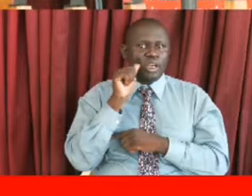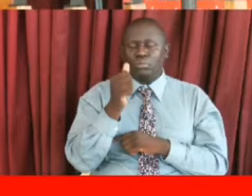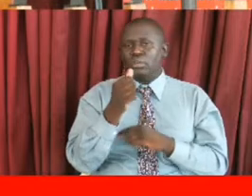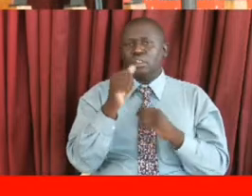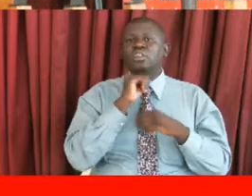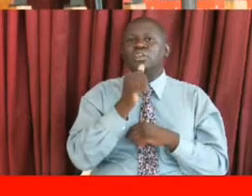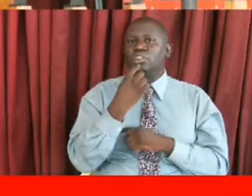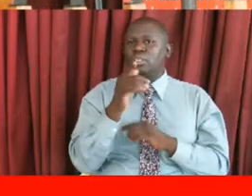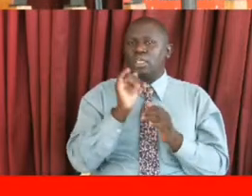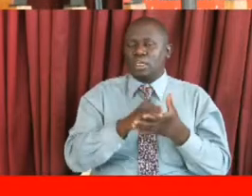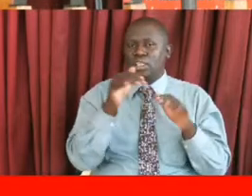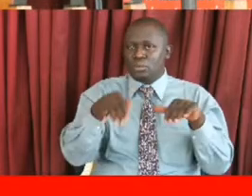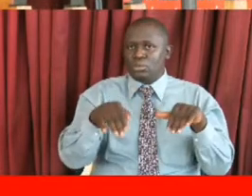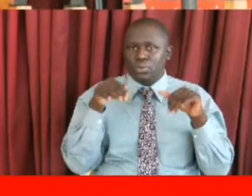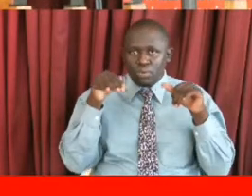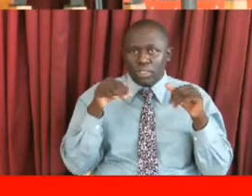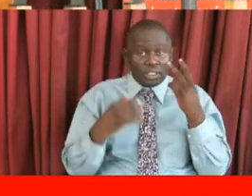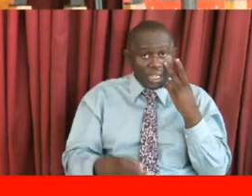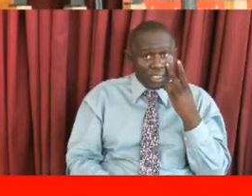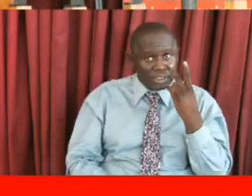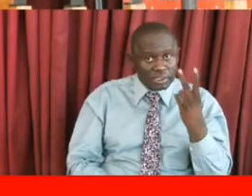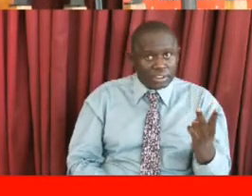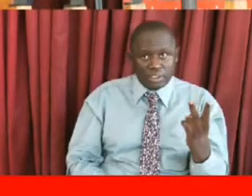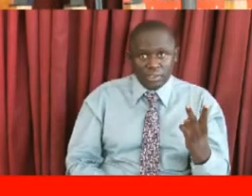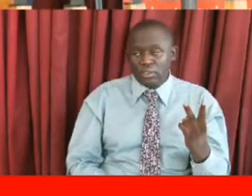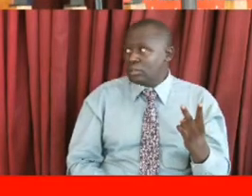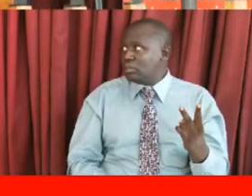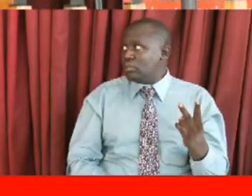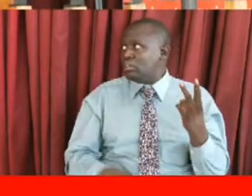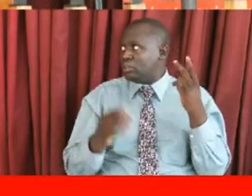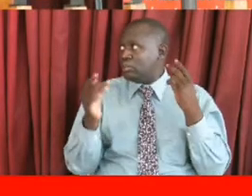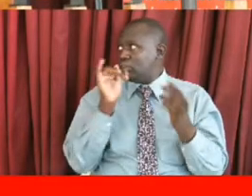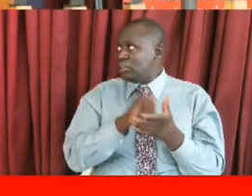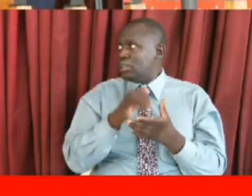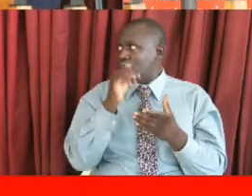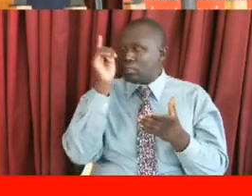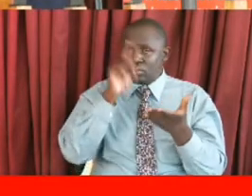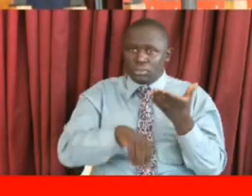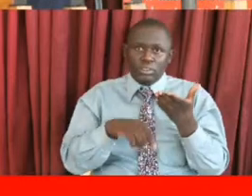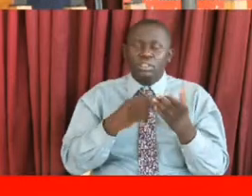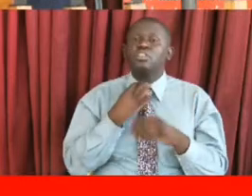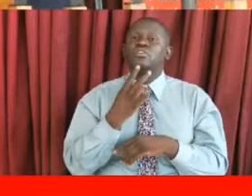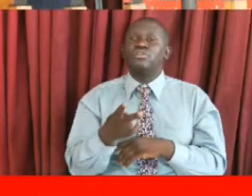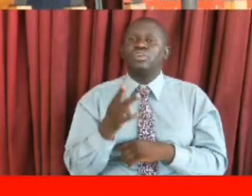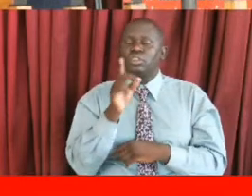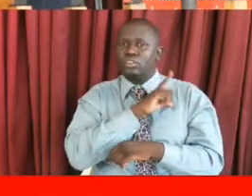see him is that the voice of the Lord